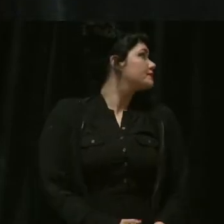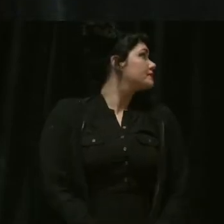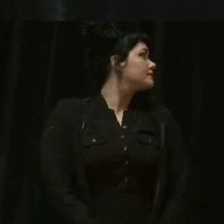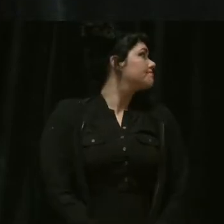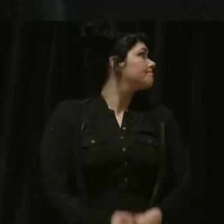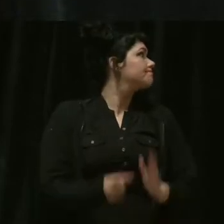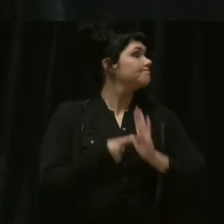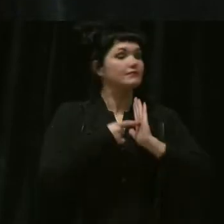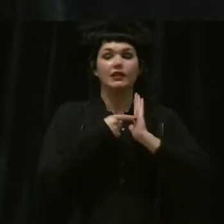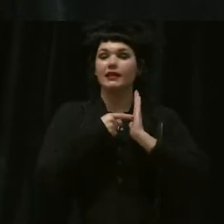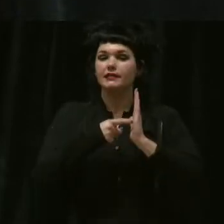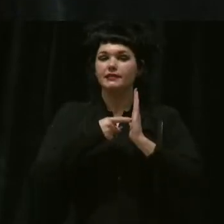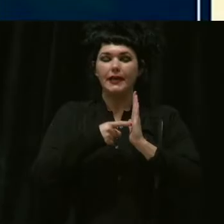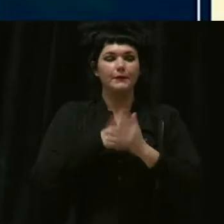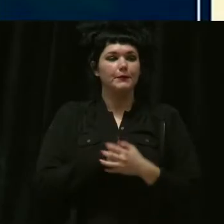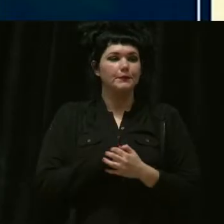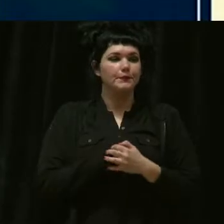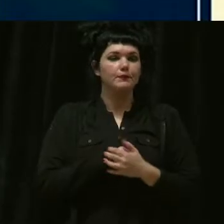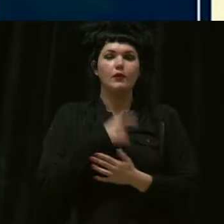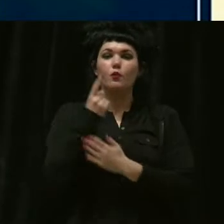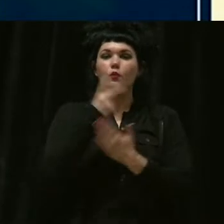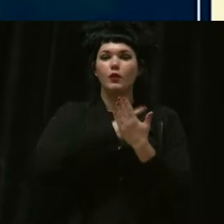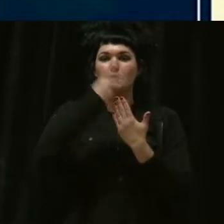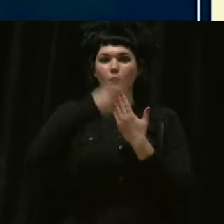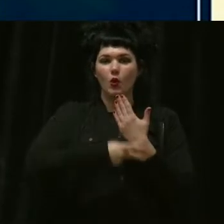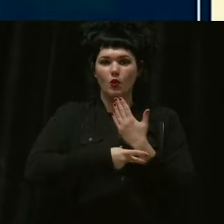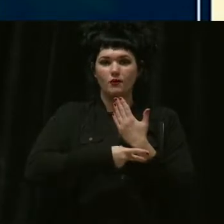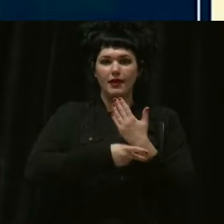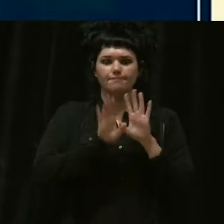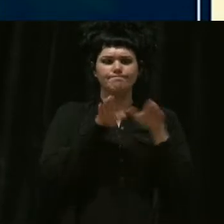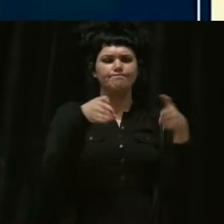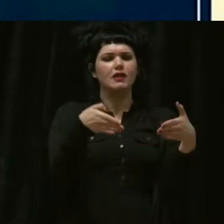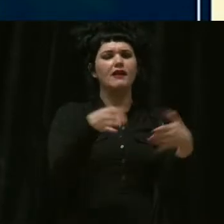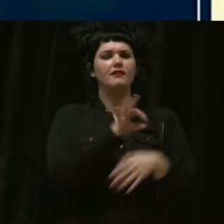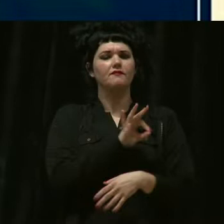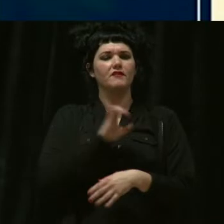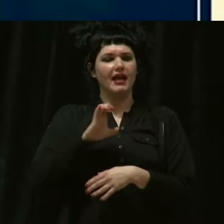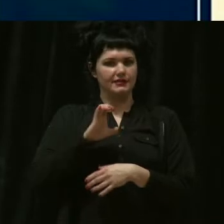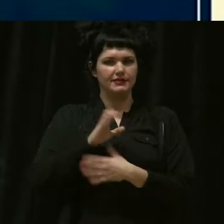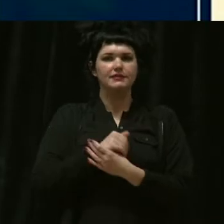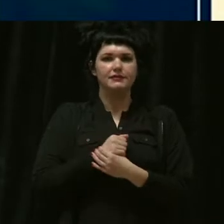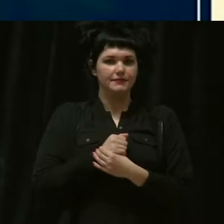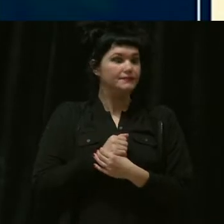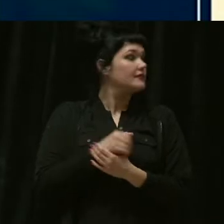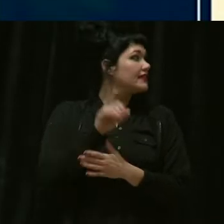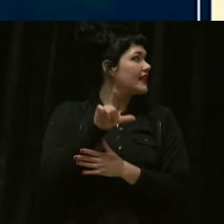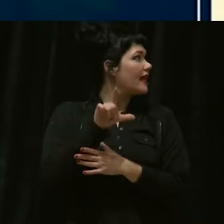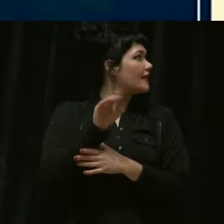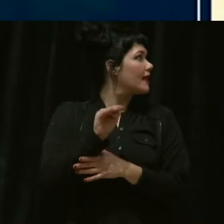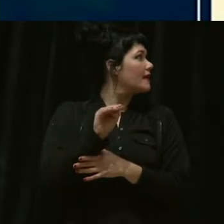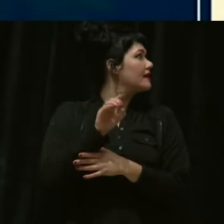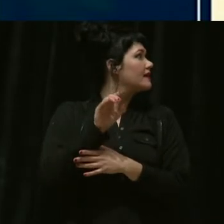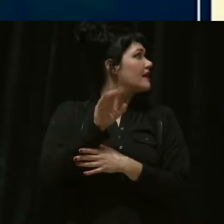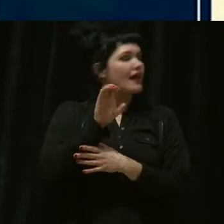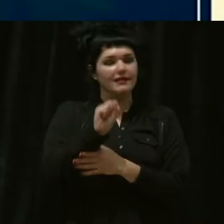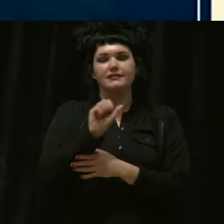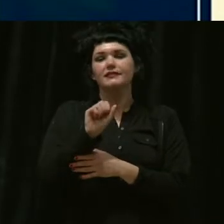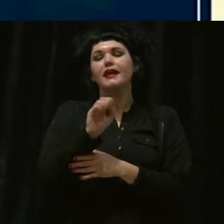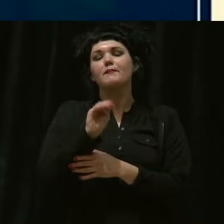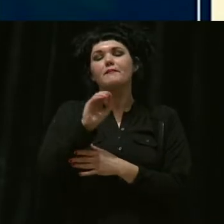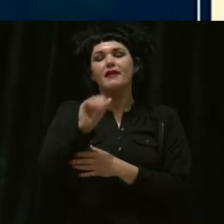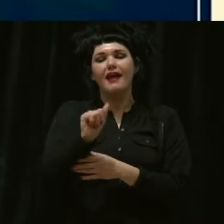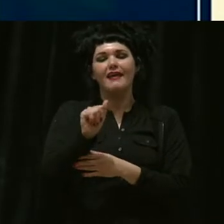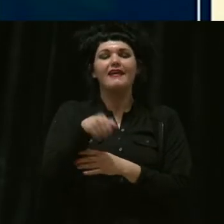For example, one program looking at faculty is the LSNA Collegiate Fellows